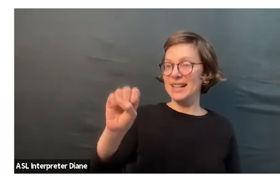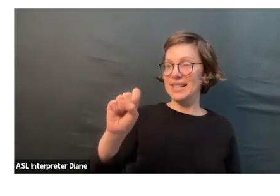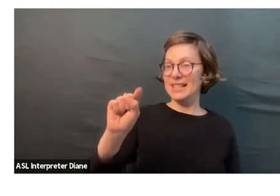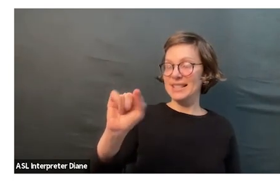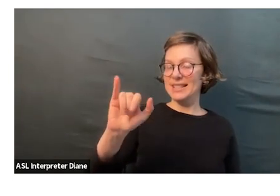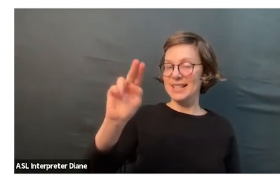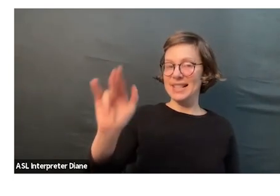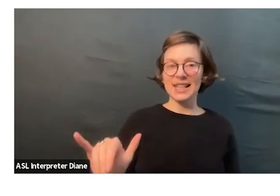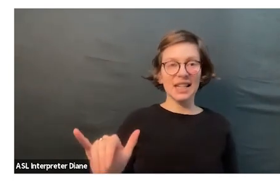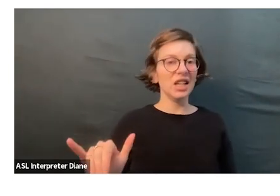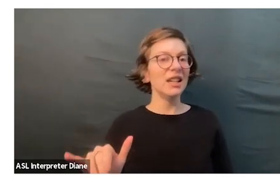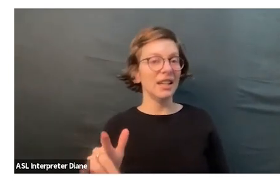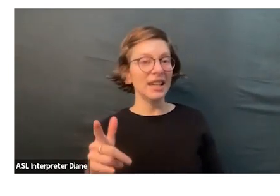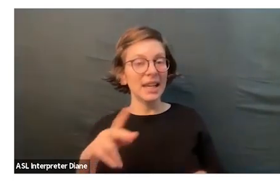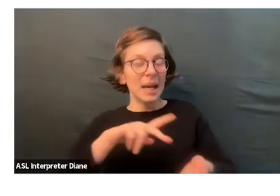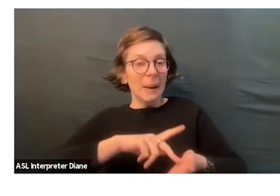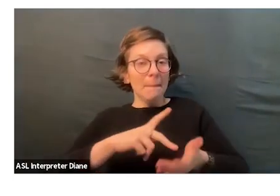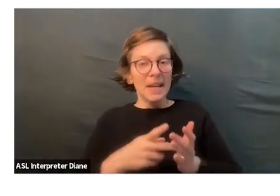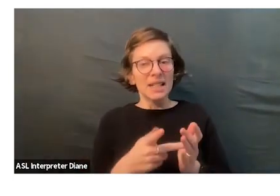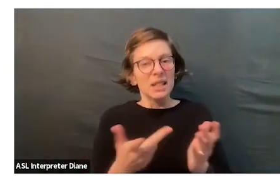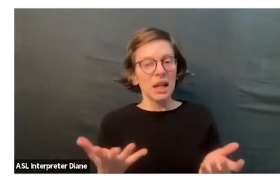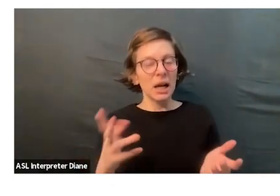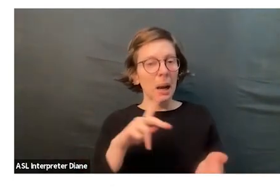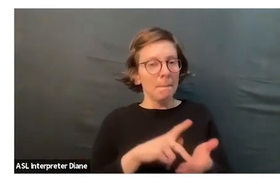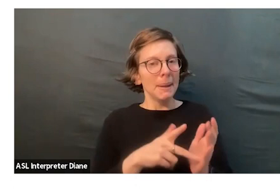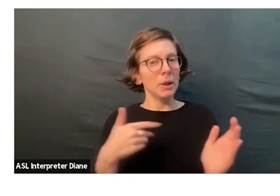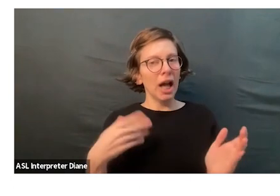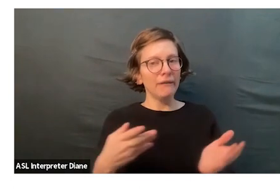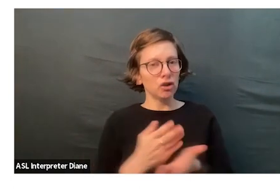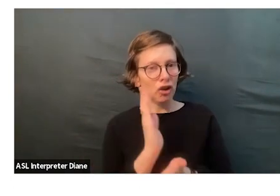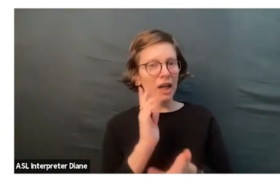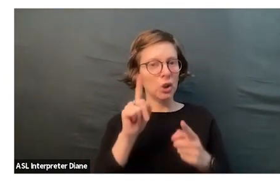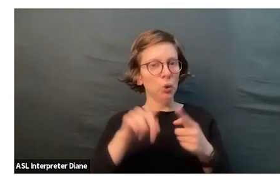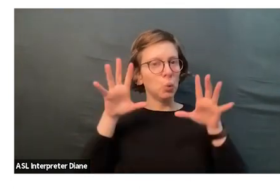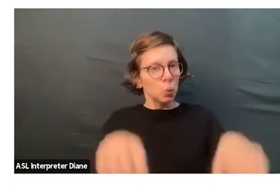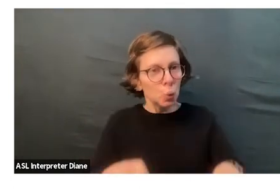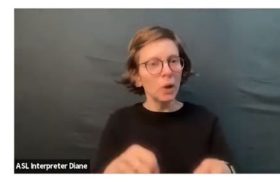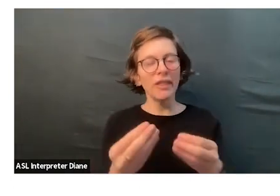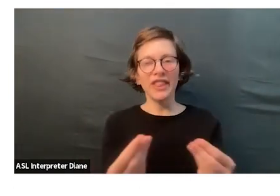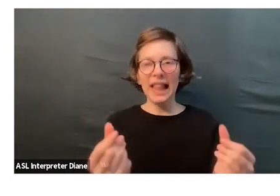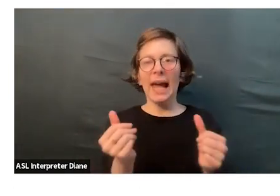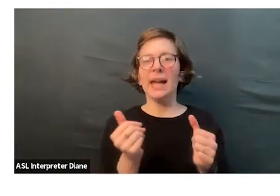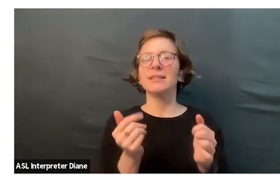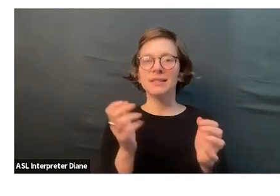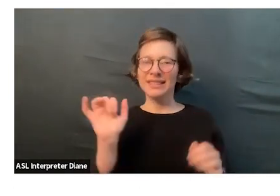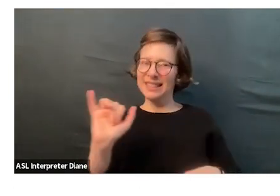we can place it in Ireland, we can place it in South Africa, we can place it in Palestine, Hawaii. These are all very